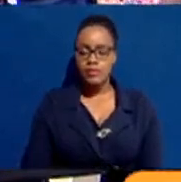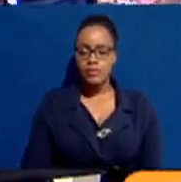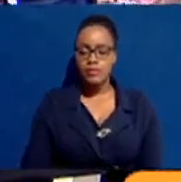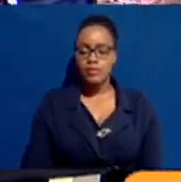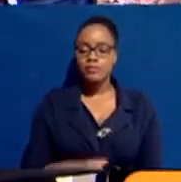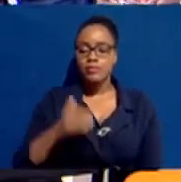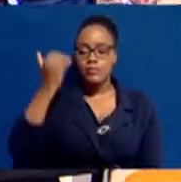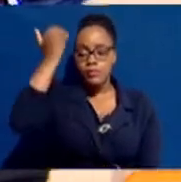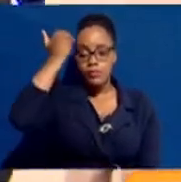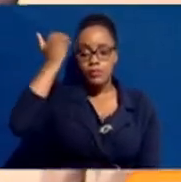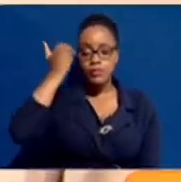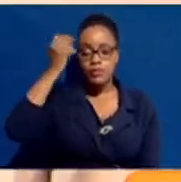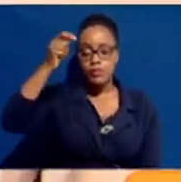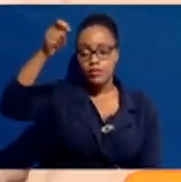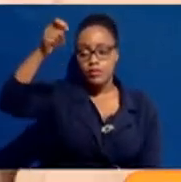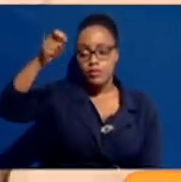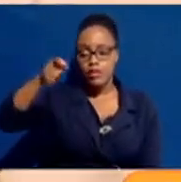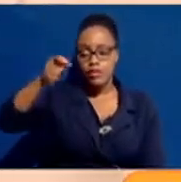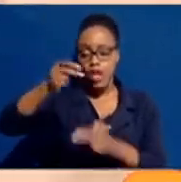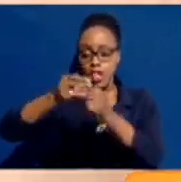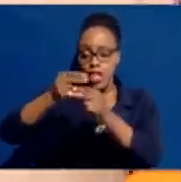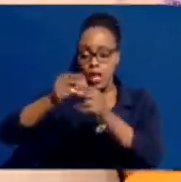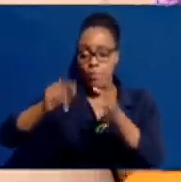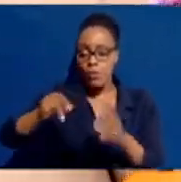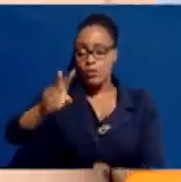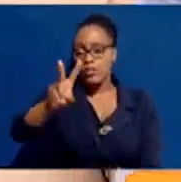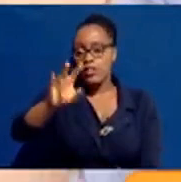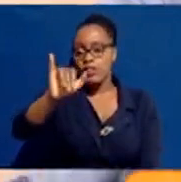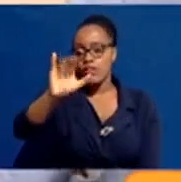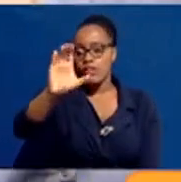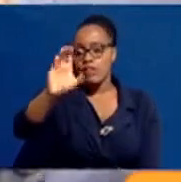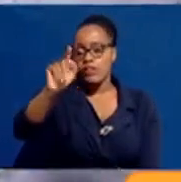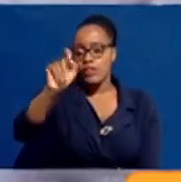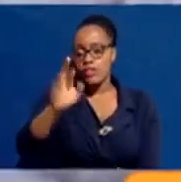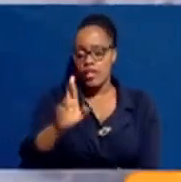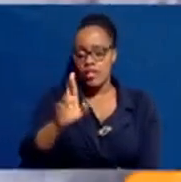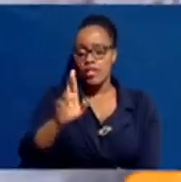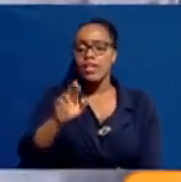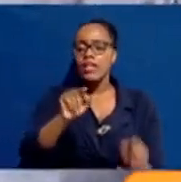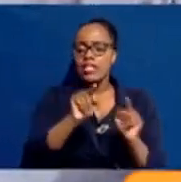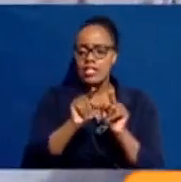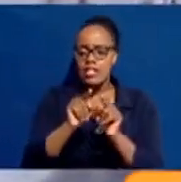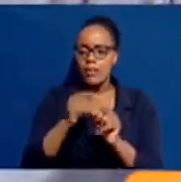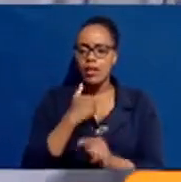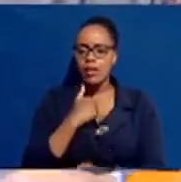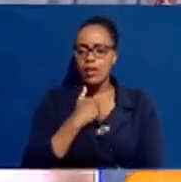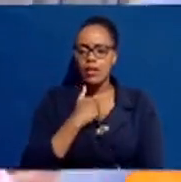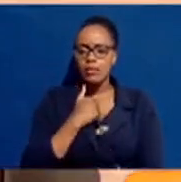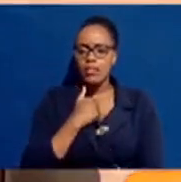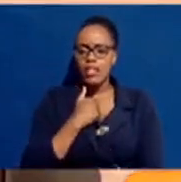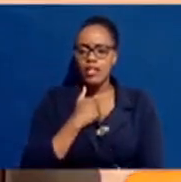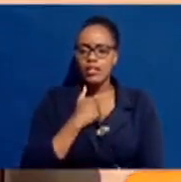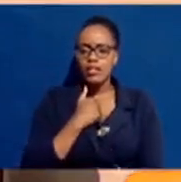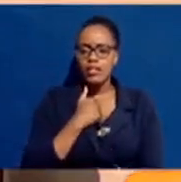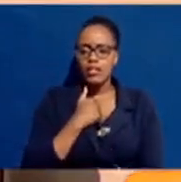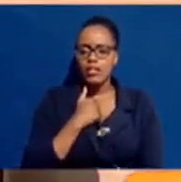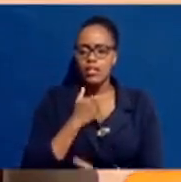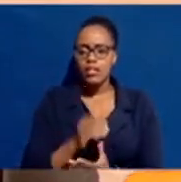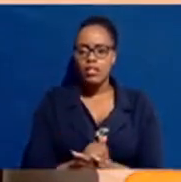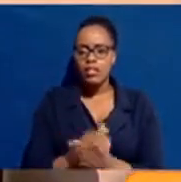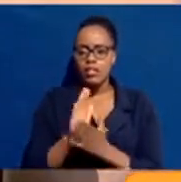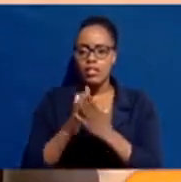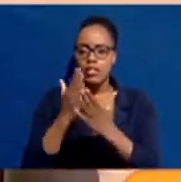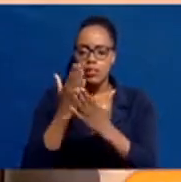Senior Principal Magistrate Victor Wakumile arrived in court, ready to yield to the prosecution's request. The